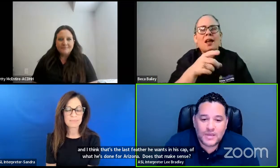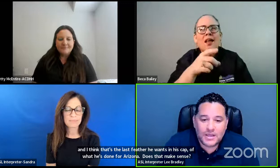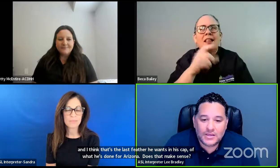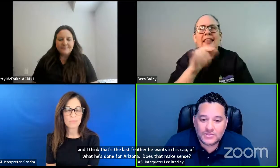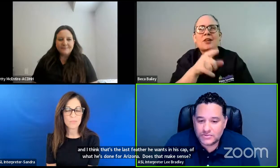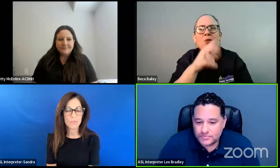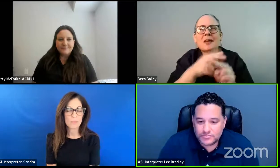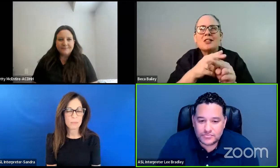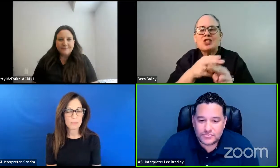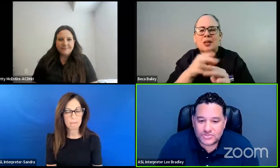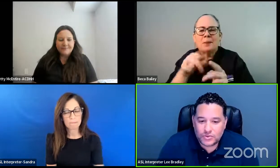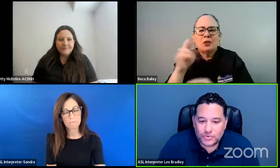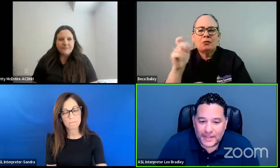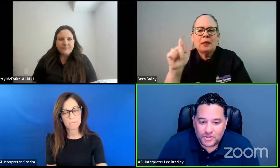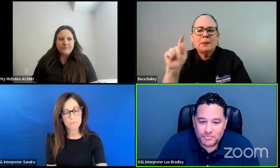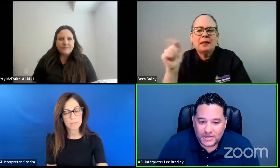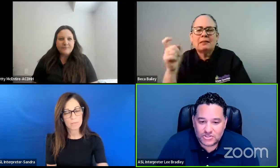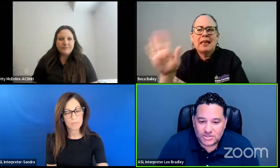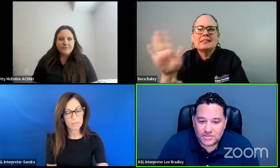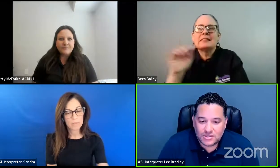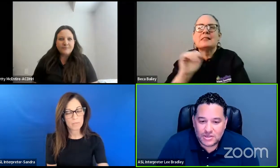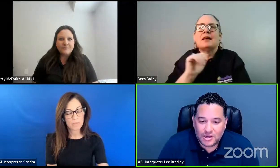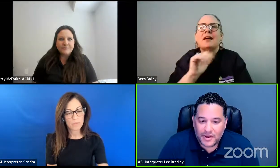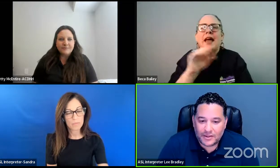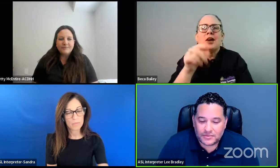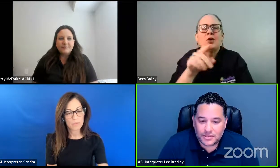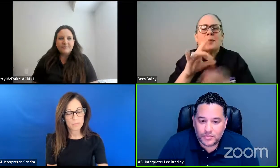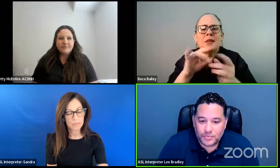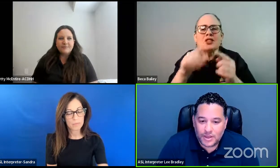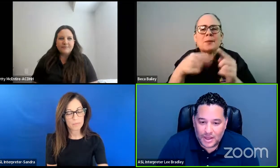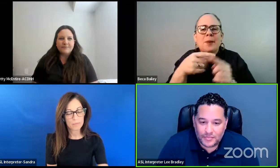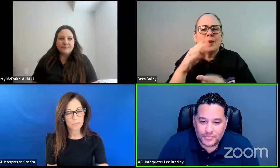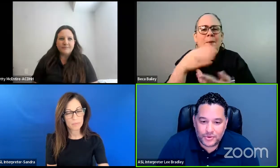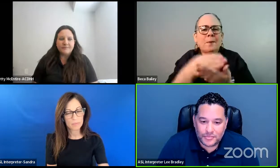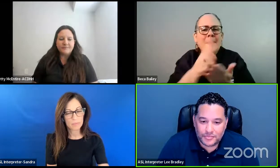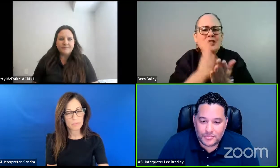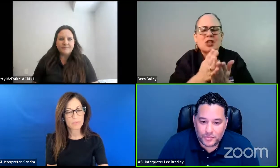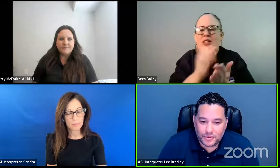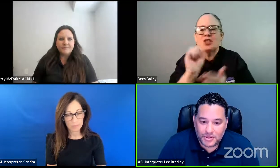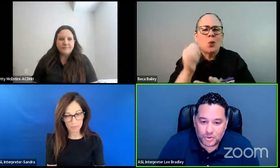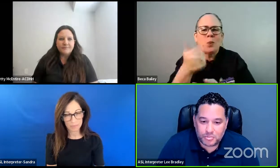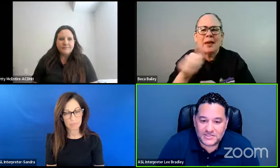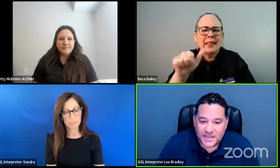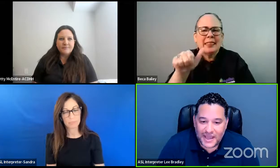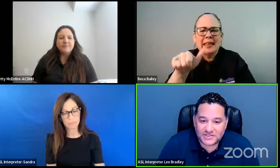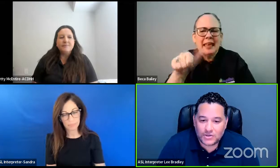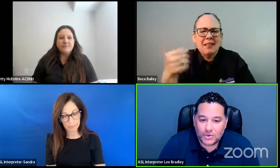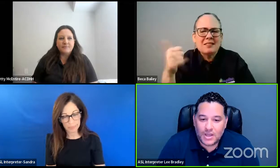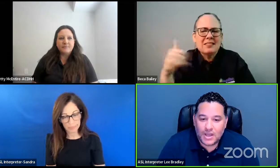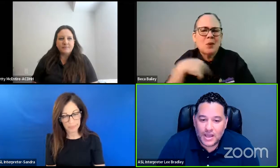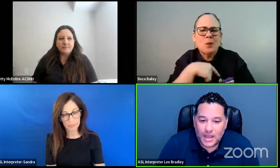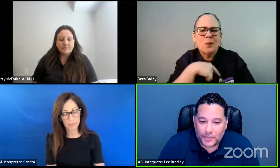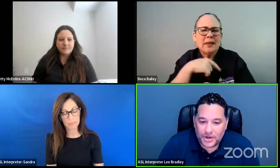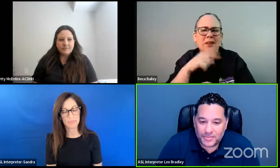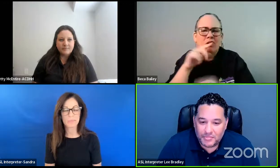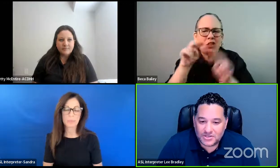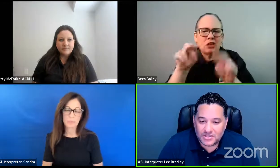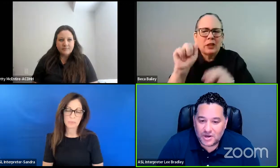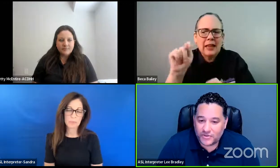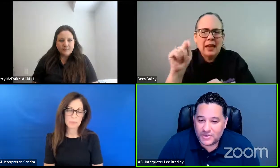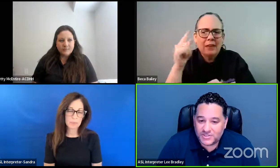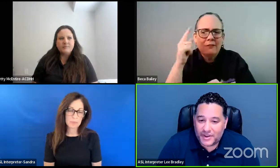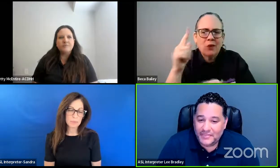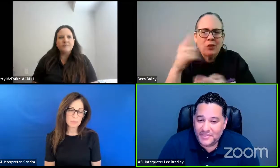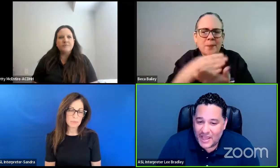sense. So like you mentioned about the repeal and replace tax. So regarding the